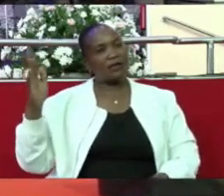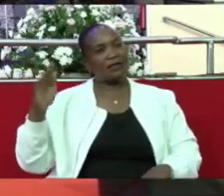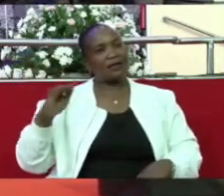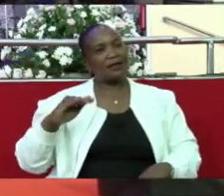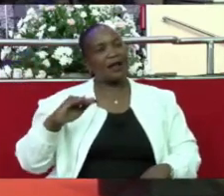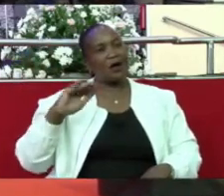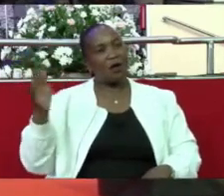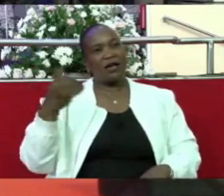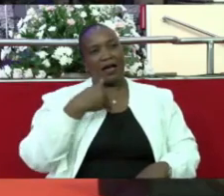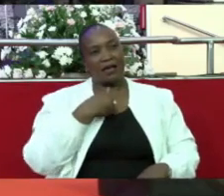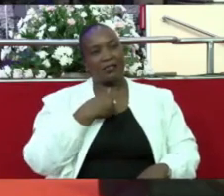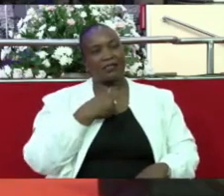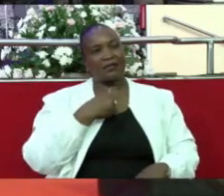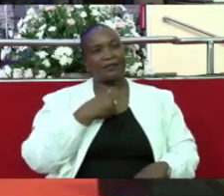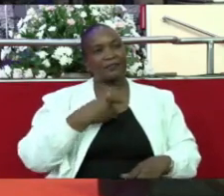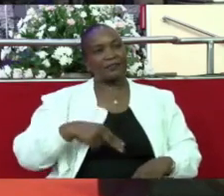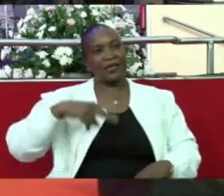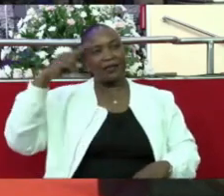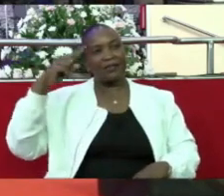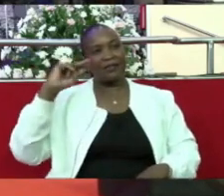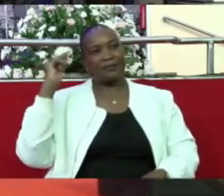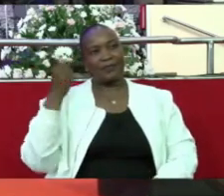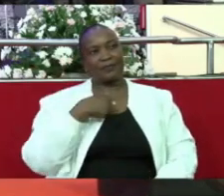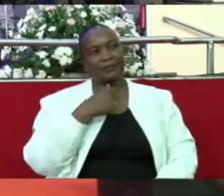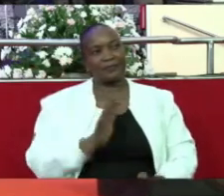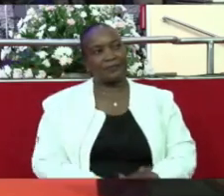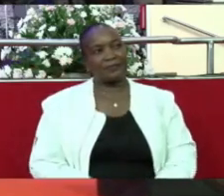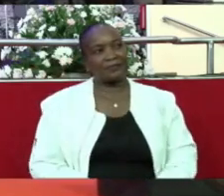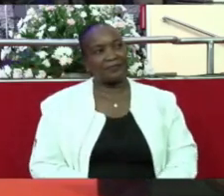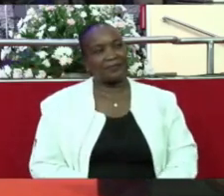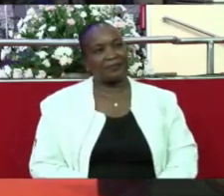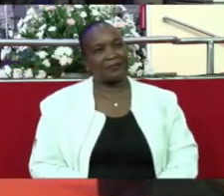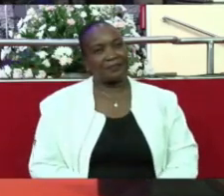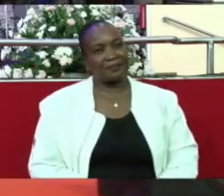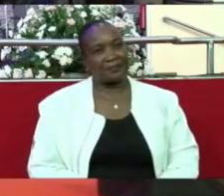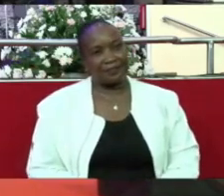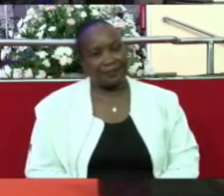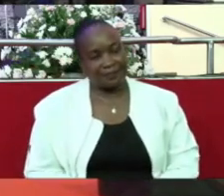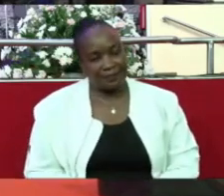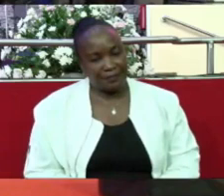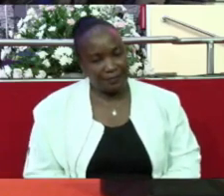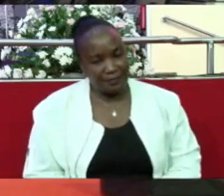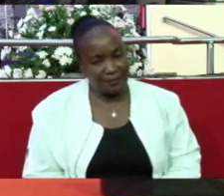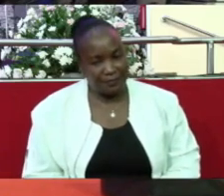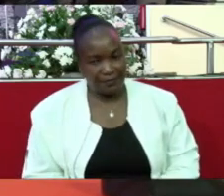before you. Ah, kwako wewe. Hallelujah. Hallelujah. This was the same story of Gideon.